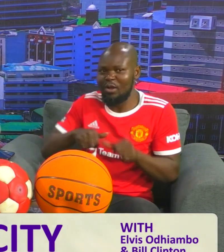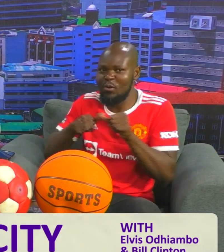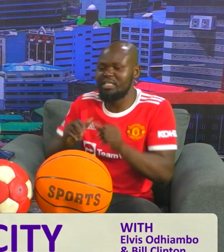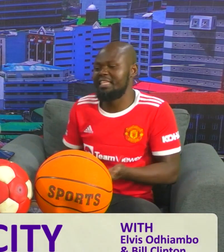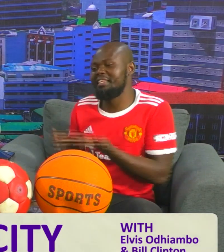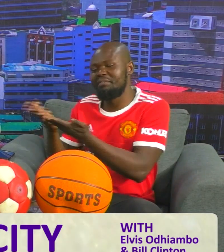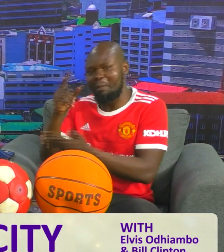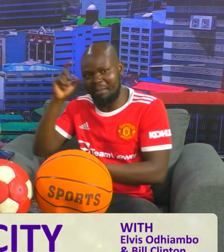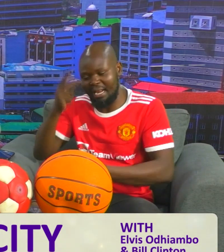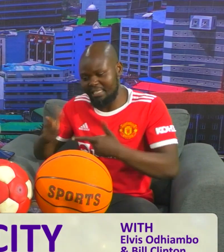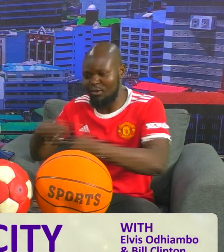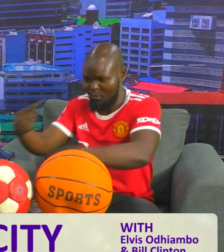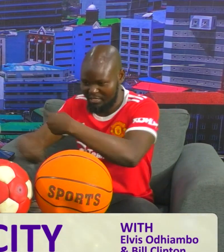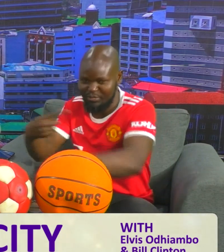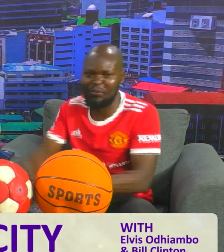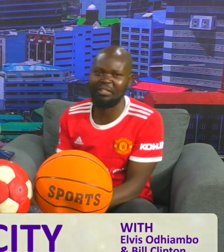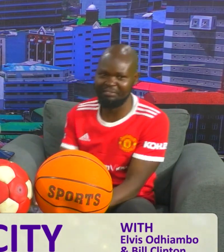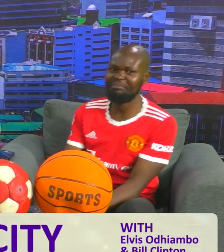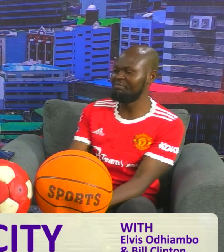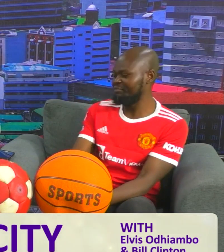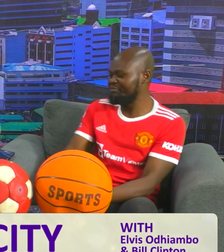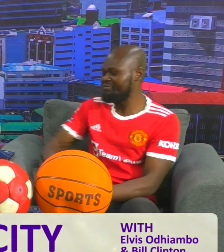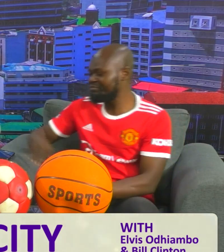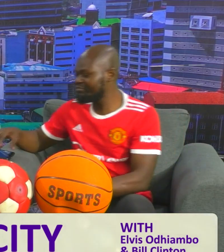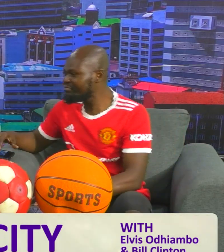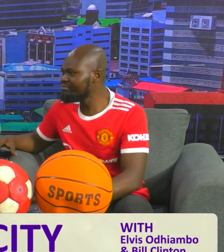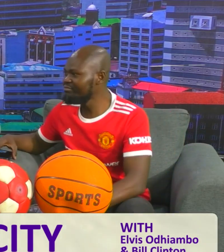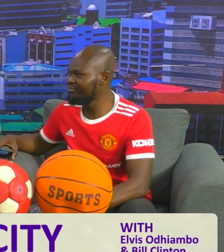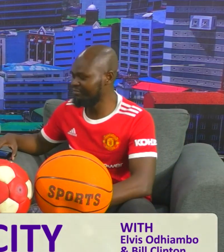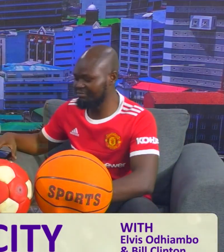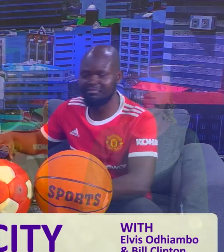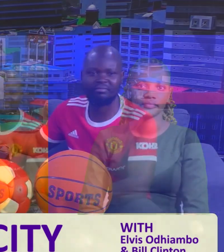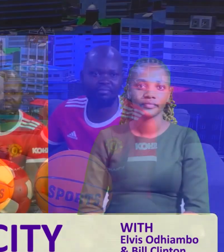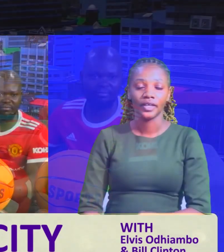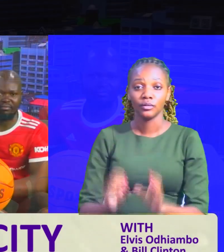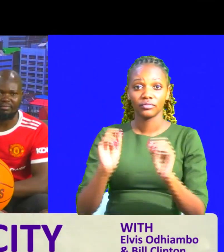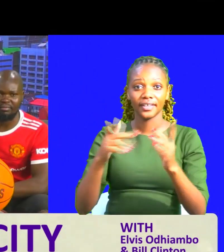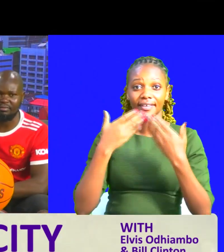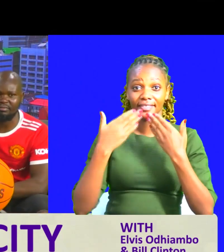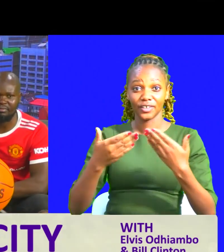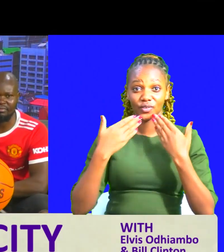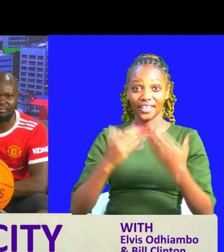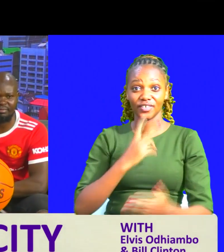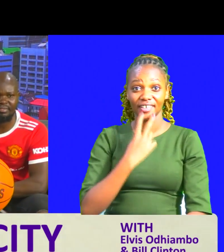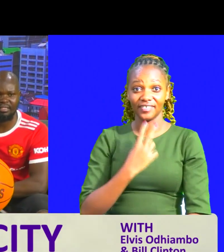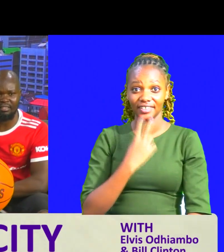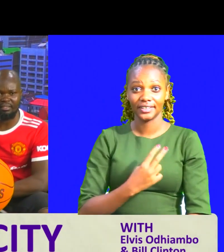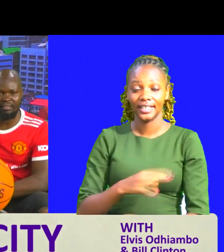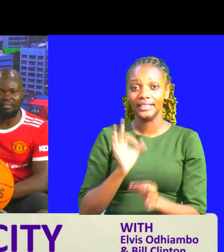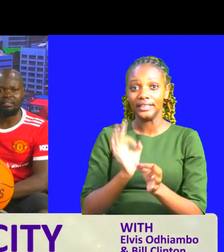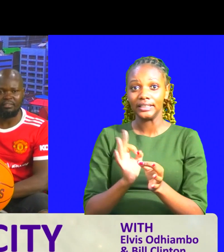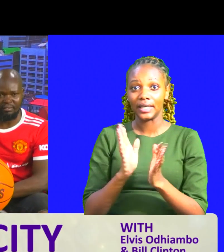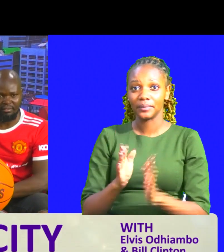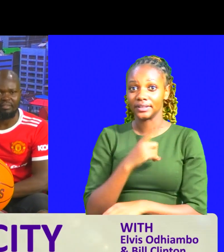with Bill and myself. Now let Bill continue the show and we'll Alright. discuss more as we go. Thank you so much, Elvis, for that. My sign language interpreters this